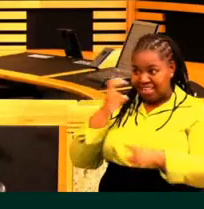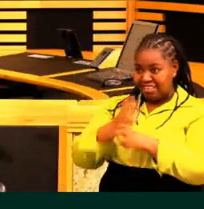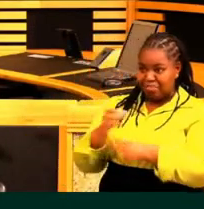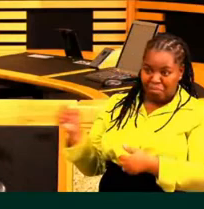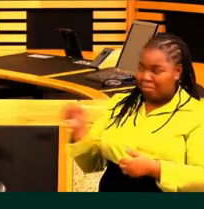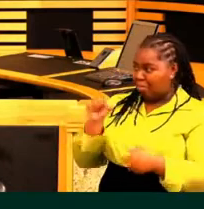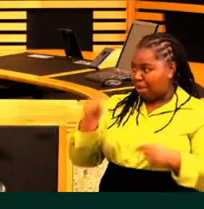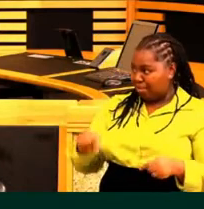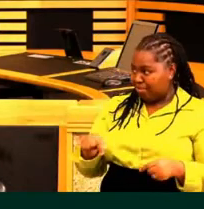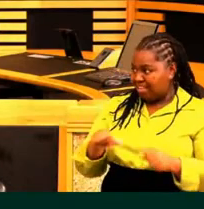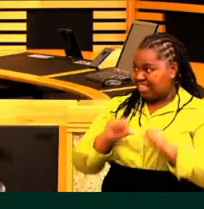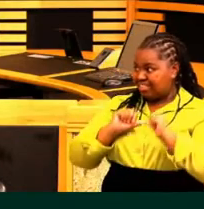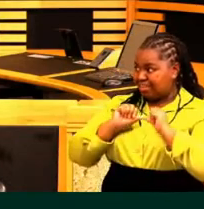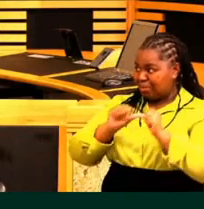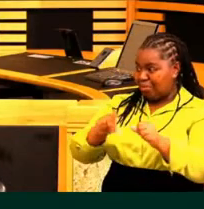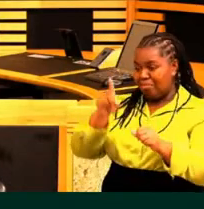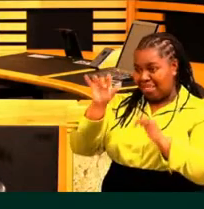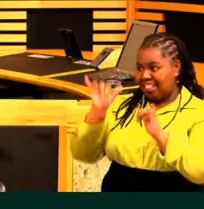Google